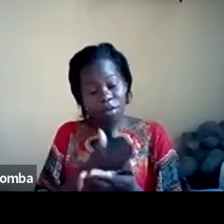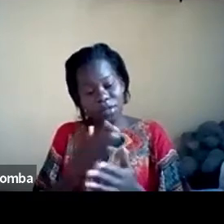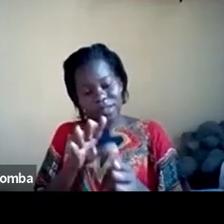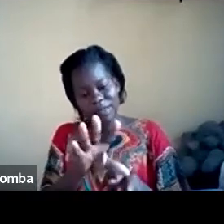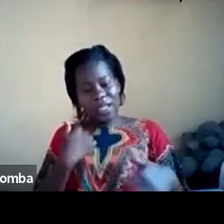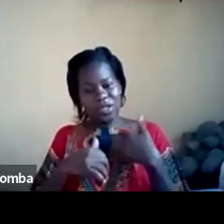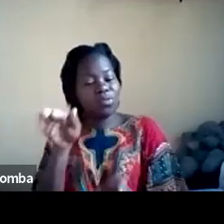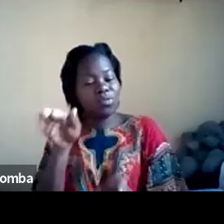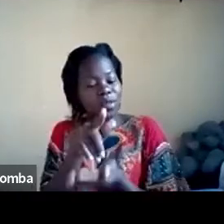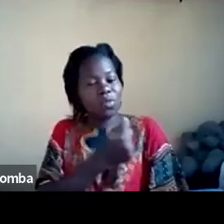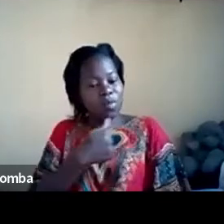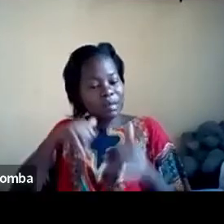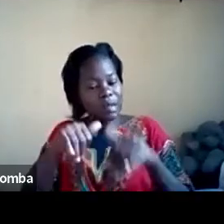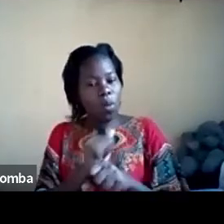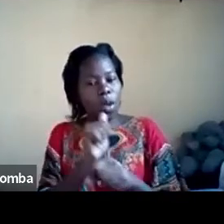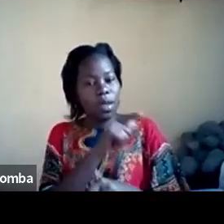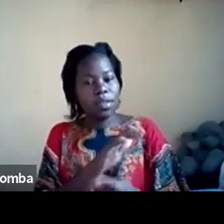$150,000 US.